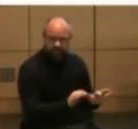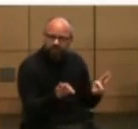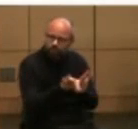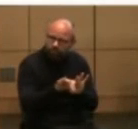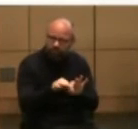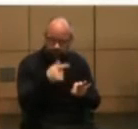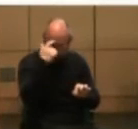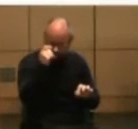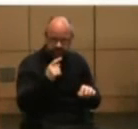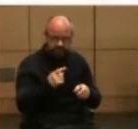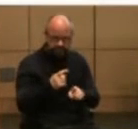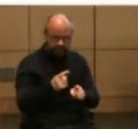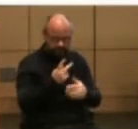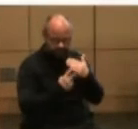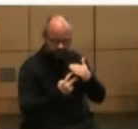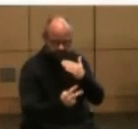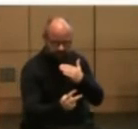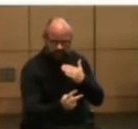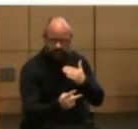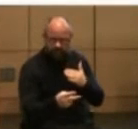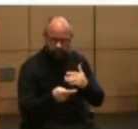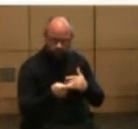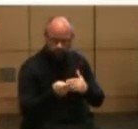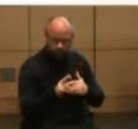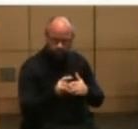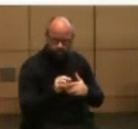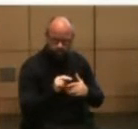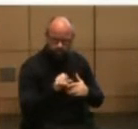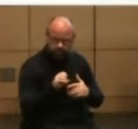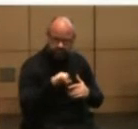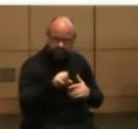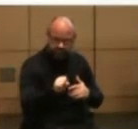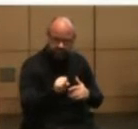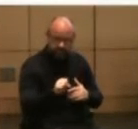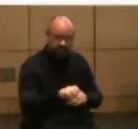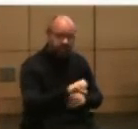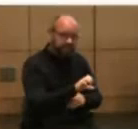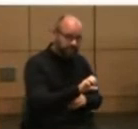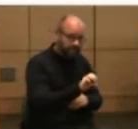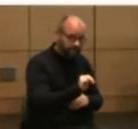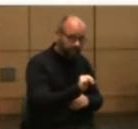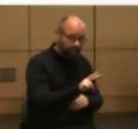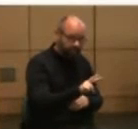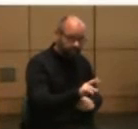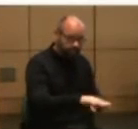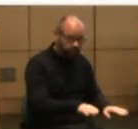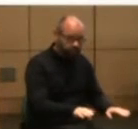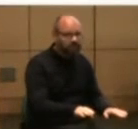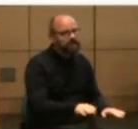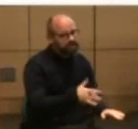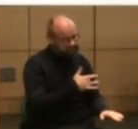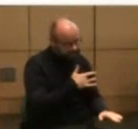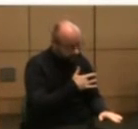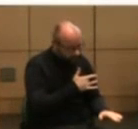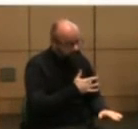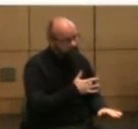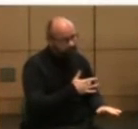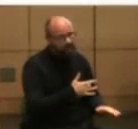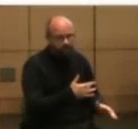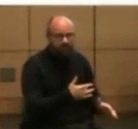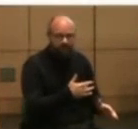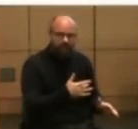of the prognostic implications, that children with CMV are prone to having progressive hearing loss and that it gets